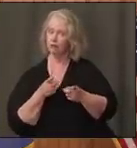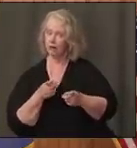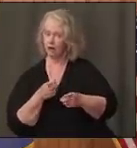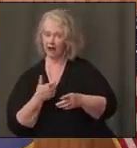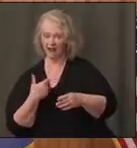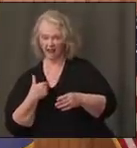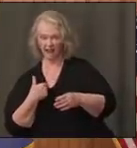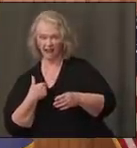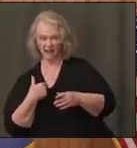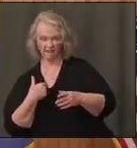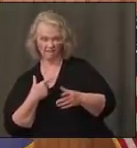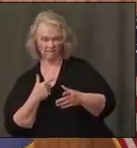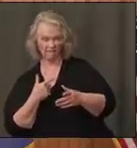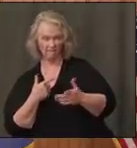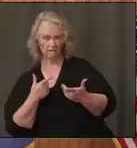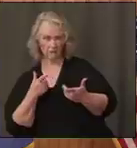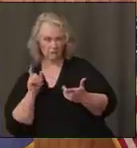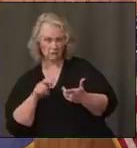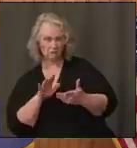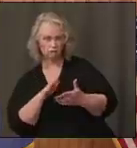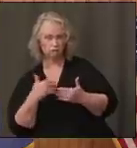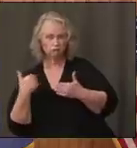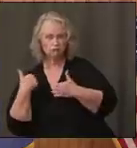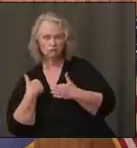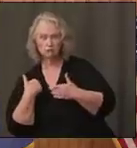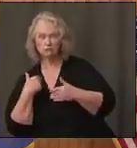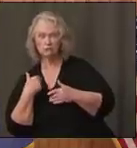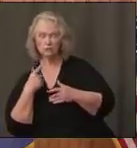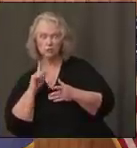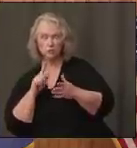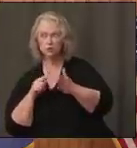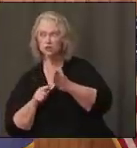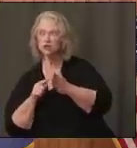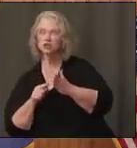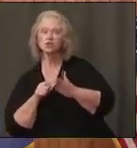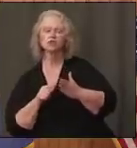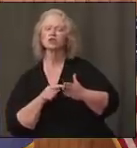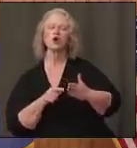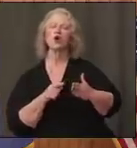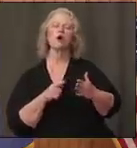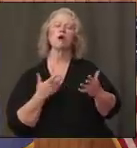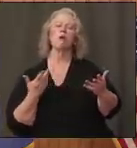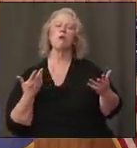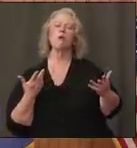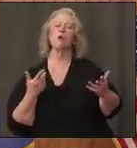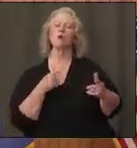legally required to do these checkups on businesses, or is it on a wait for a